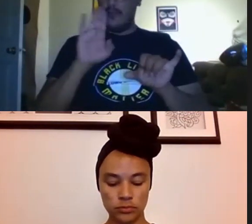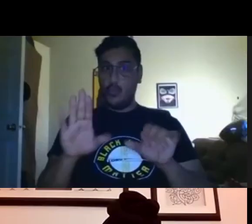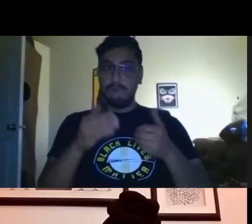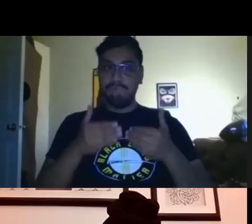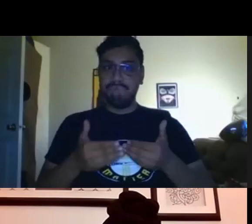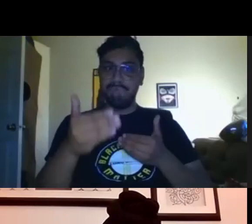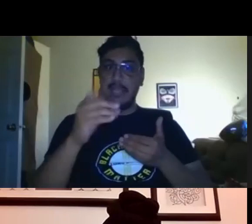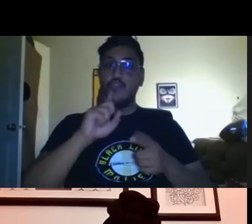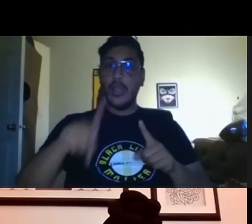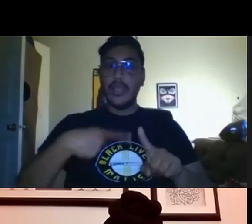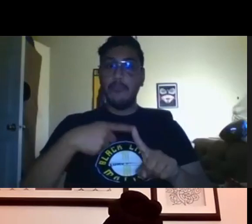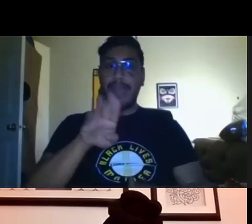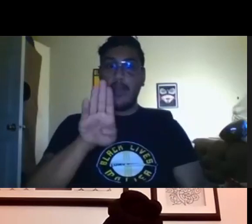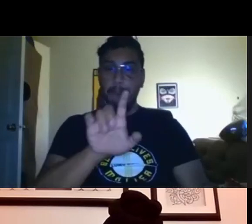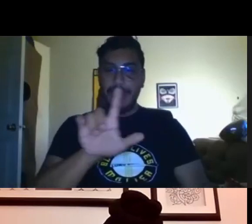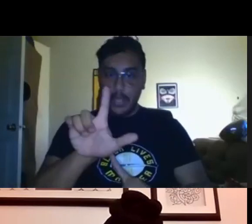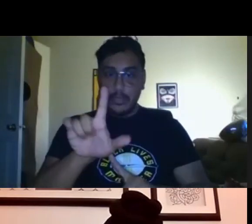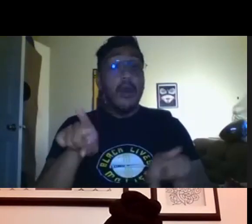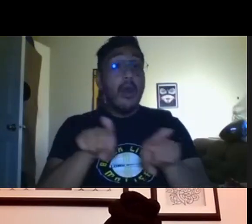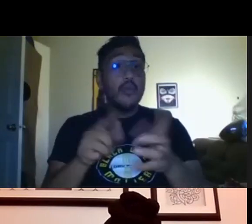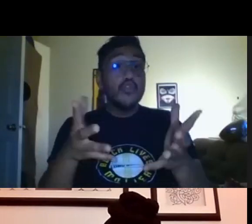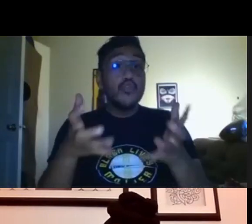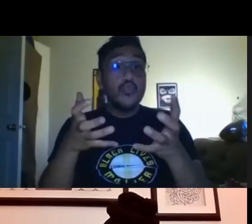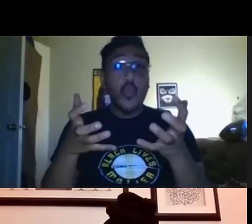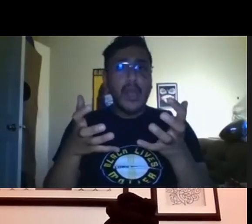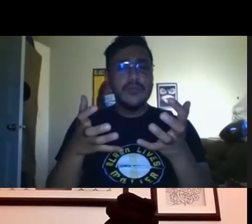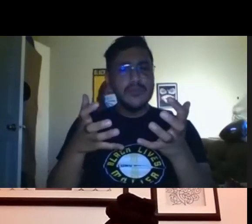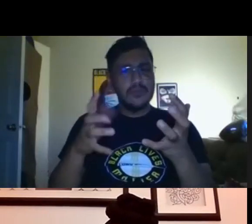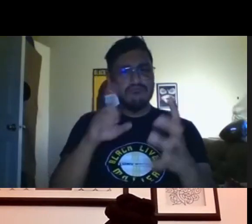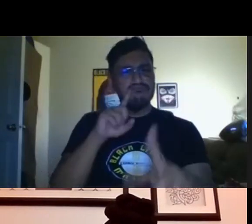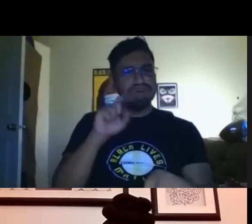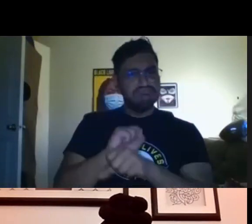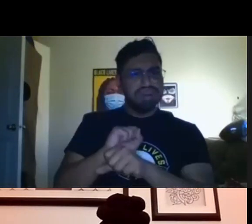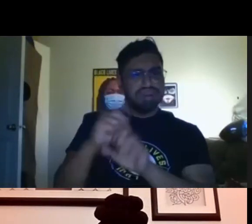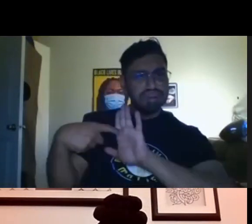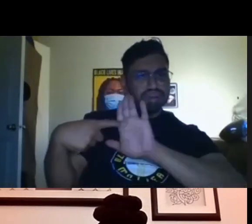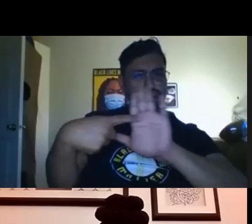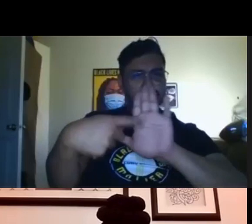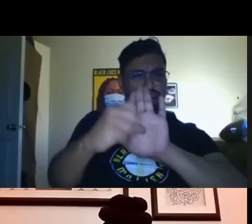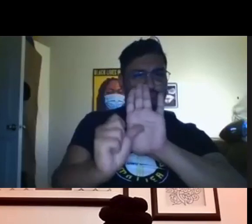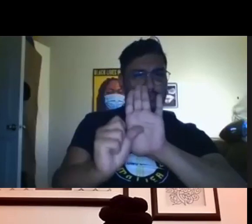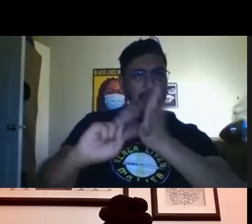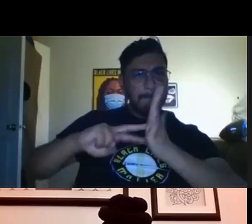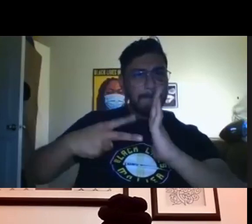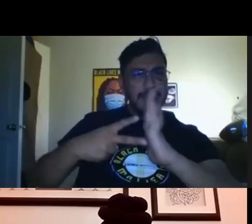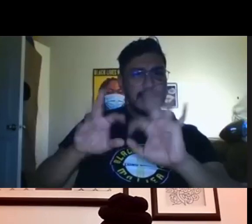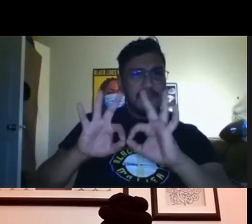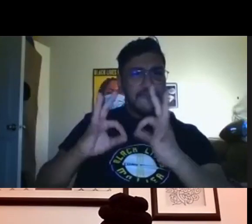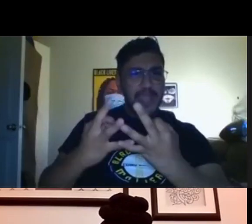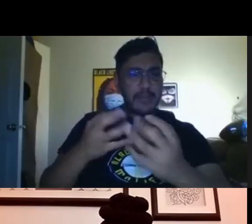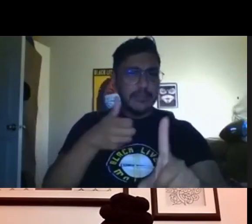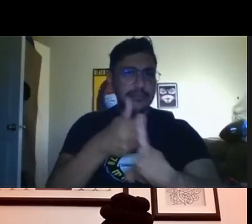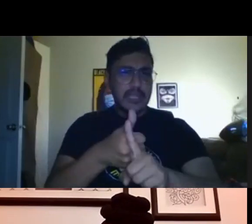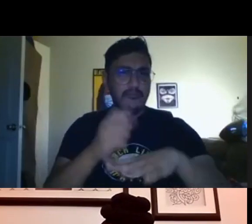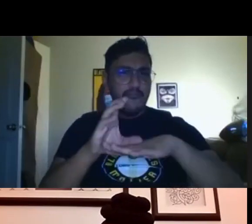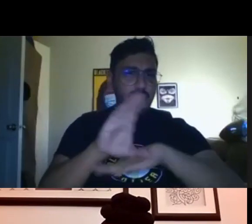bill. We also want to uplift what it means that families are forced to fight for justice